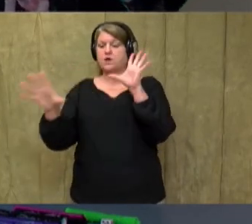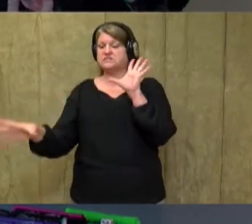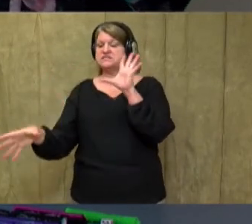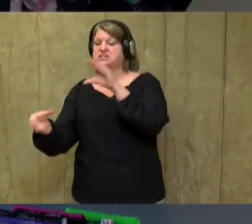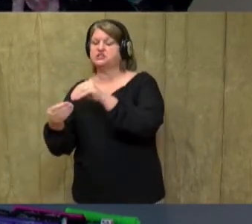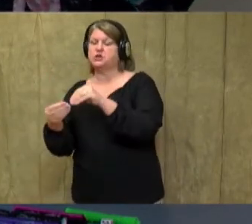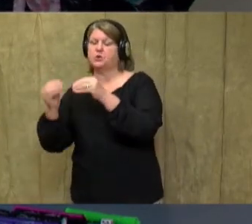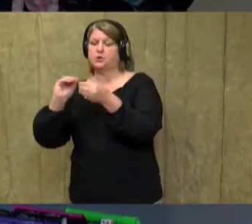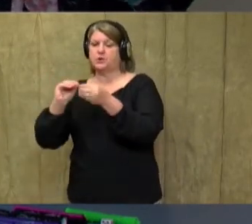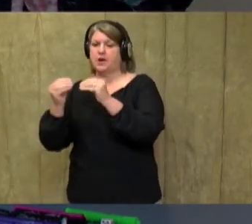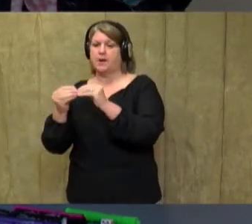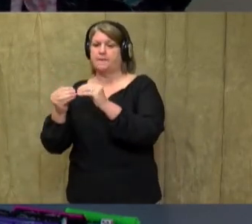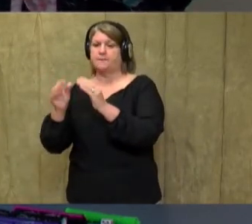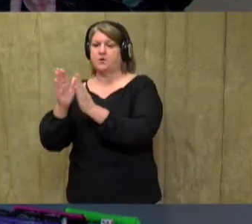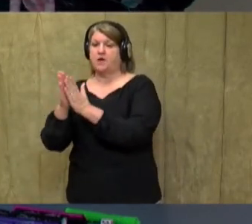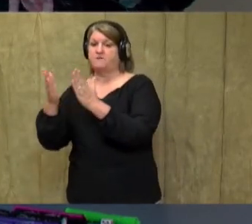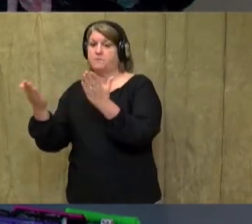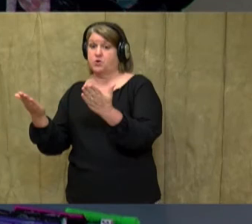number of books?